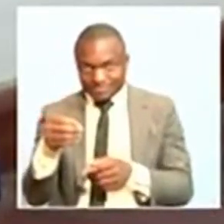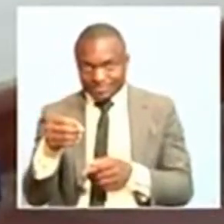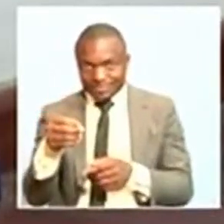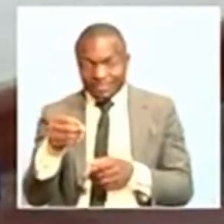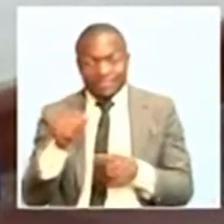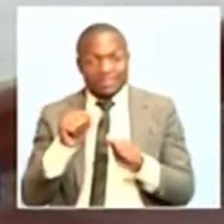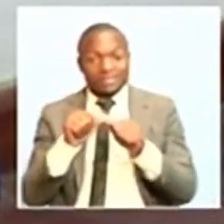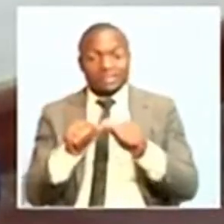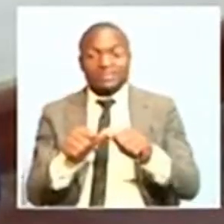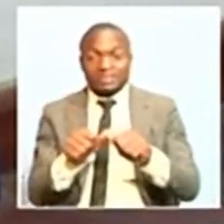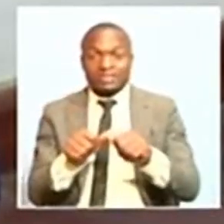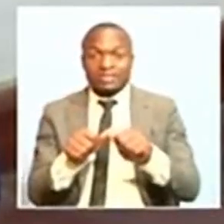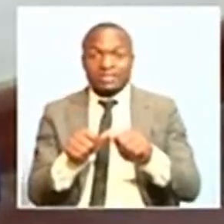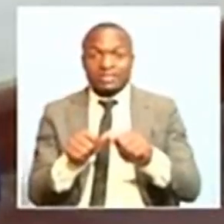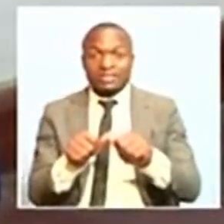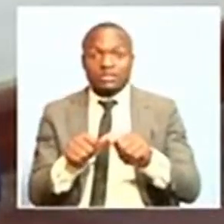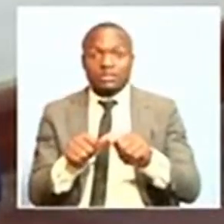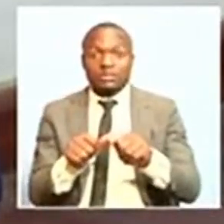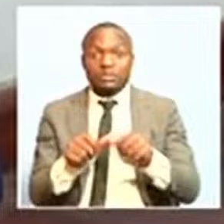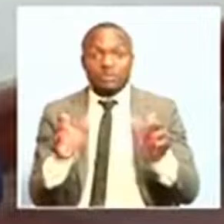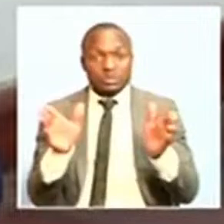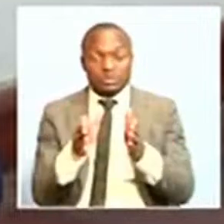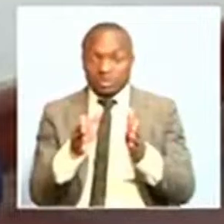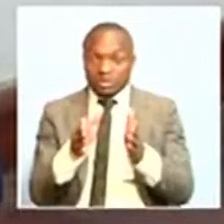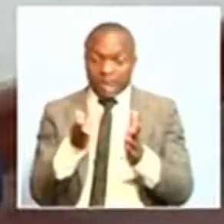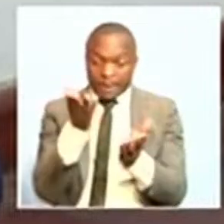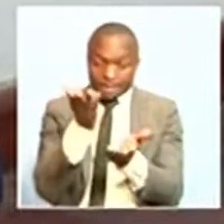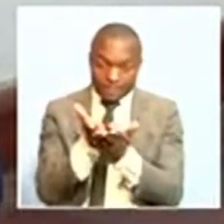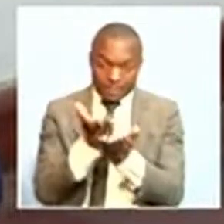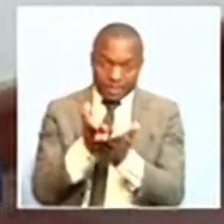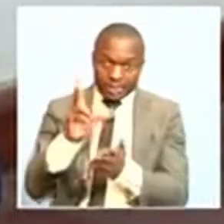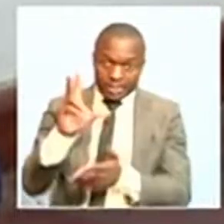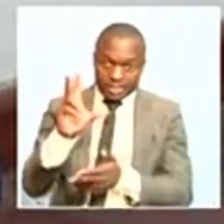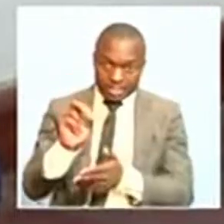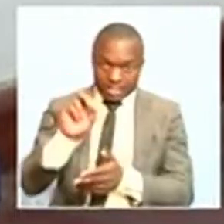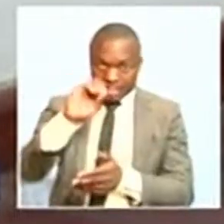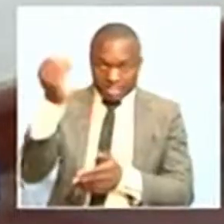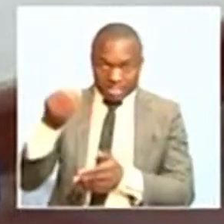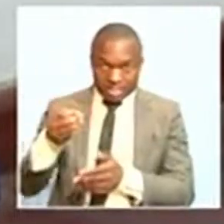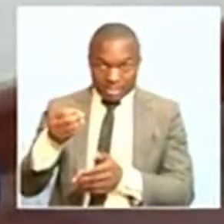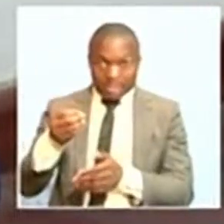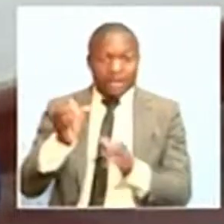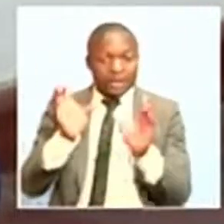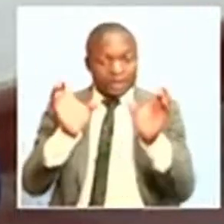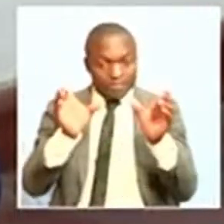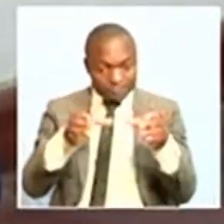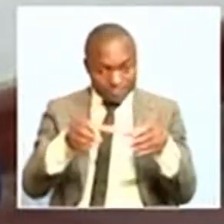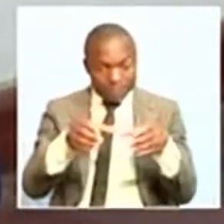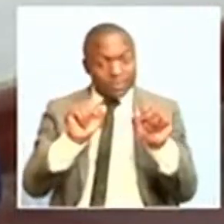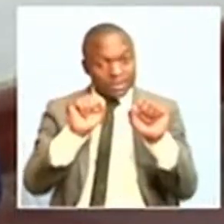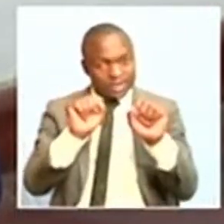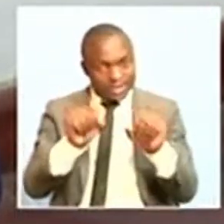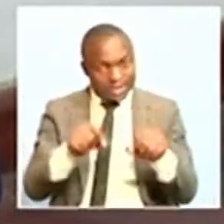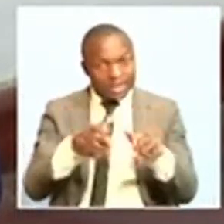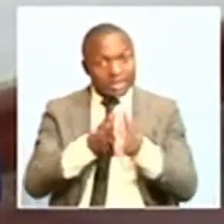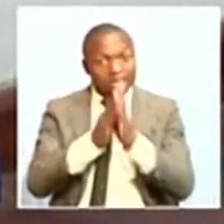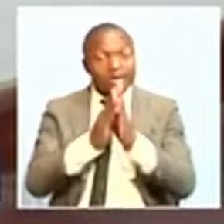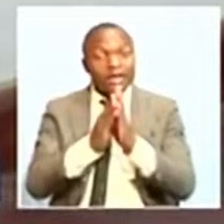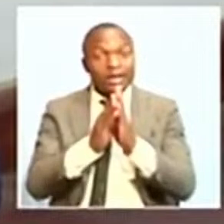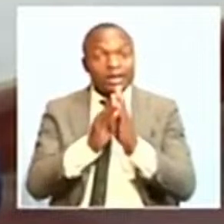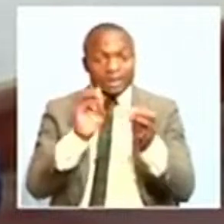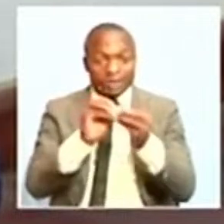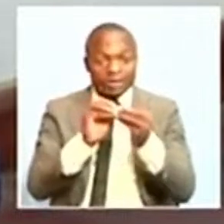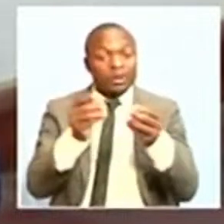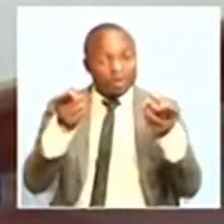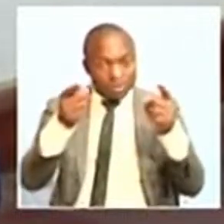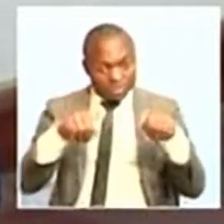of the harmonized proposal of 30%. So that's the committee may wish to interrogate further why or